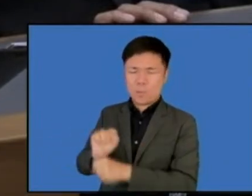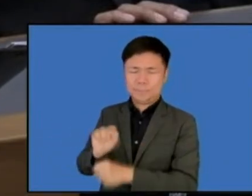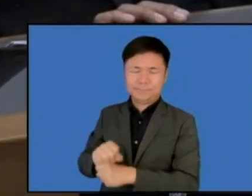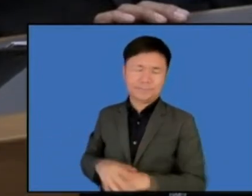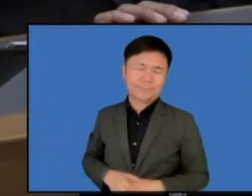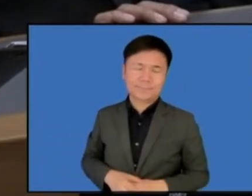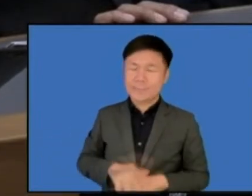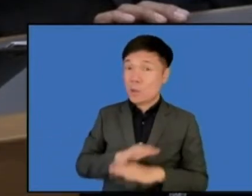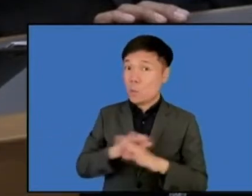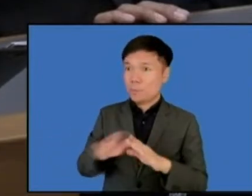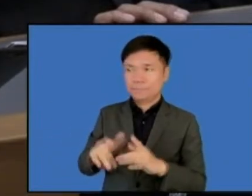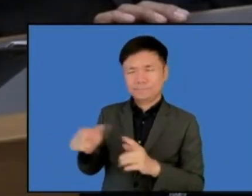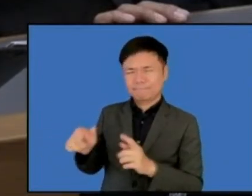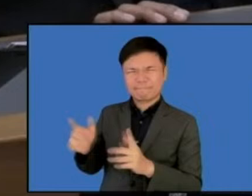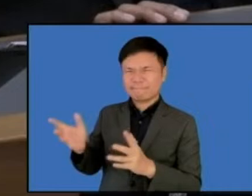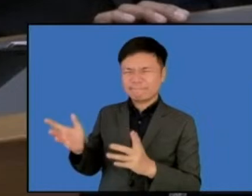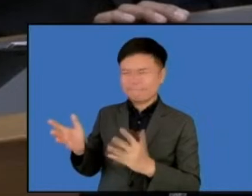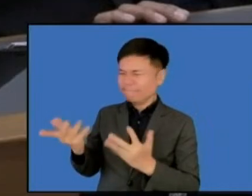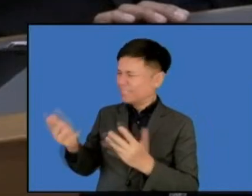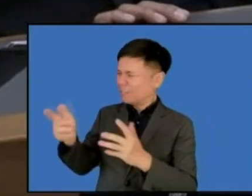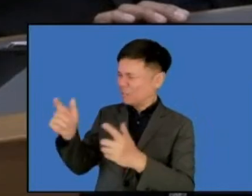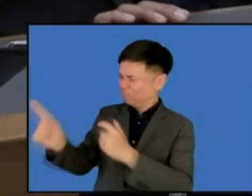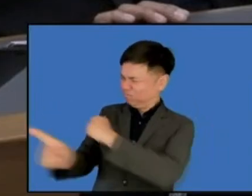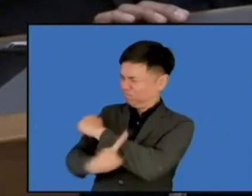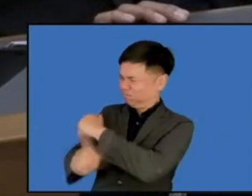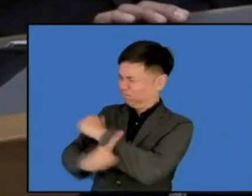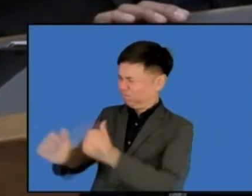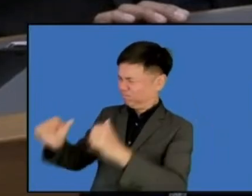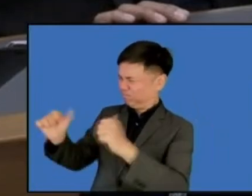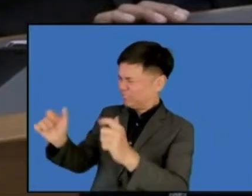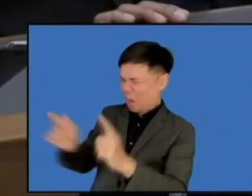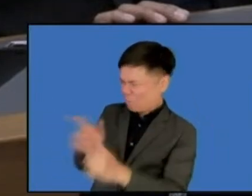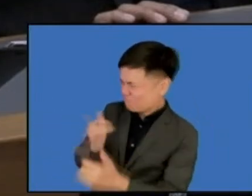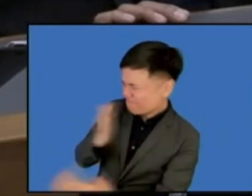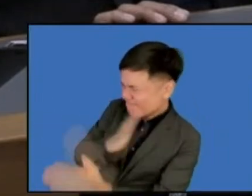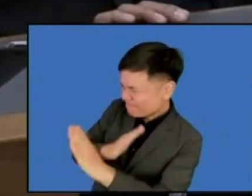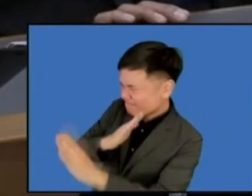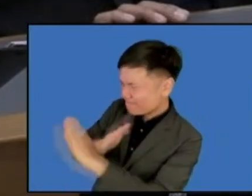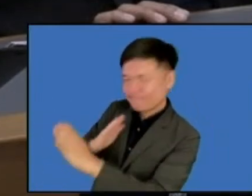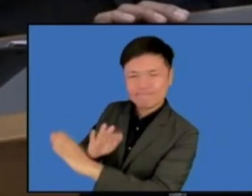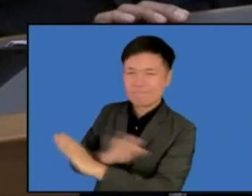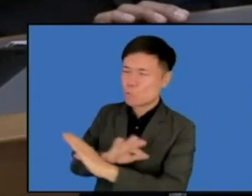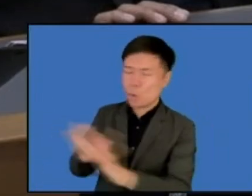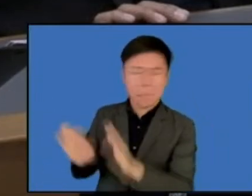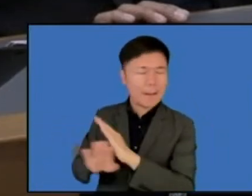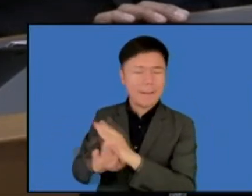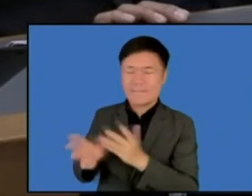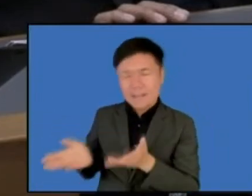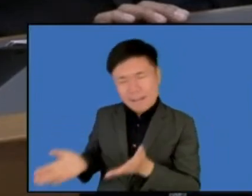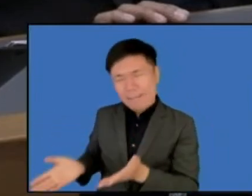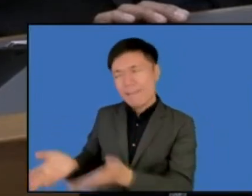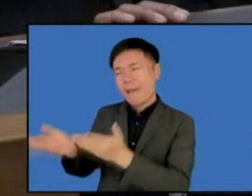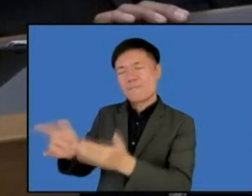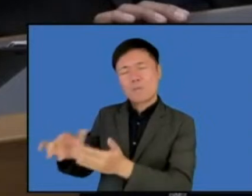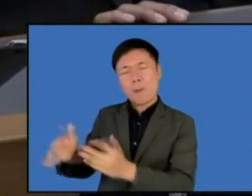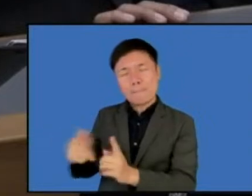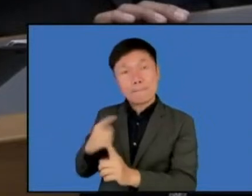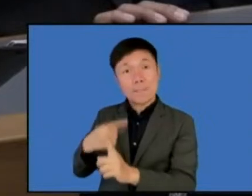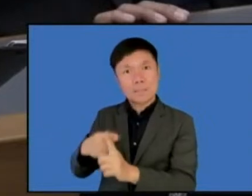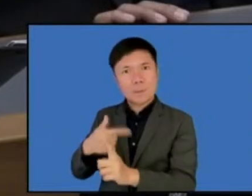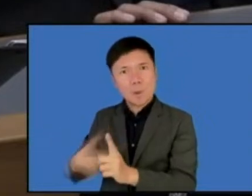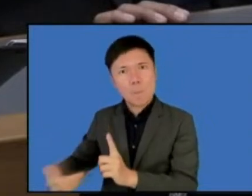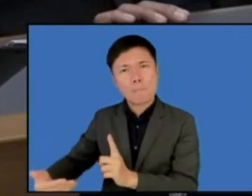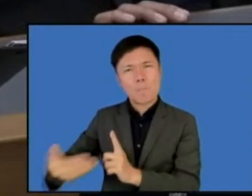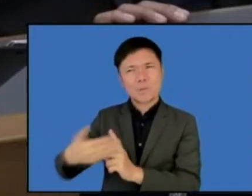Decriminalizing migration and redirecting funding from enforcement to community-led support systems, enforcing protection for migrant workers in